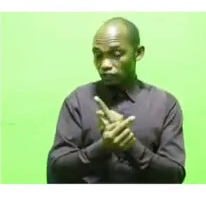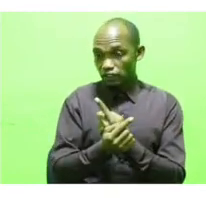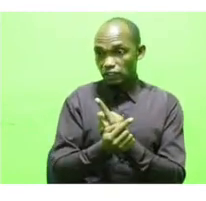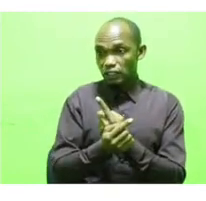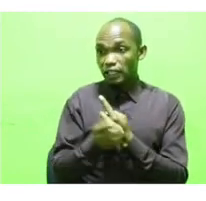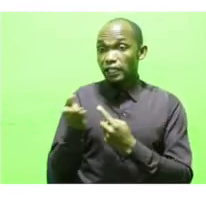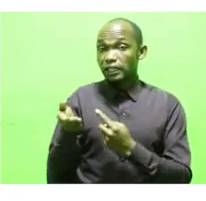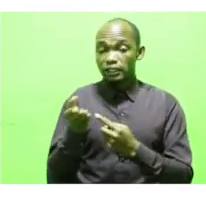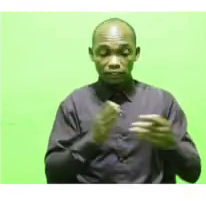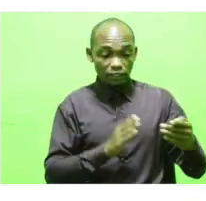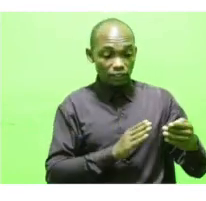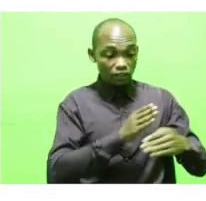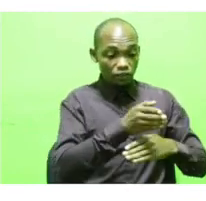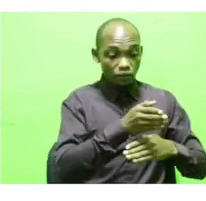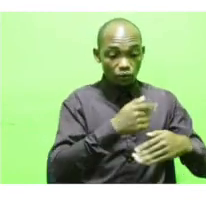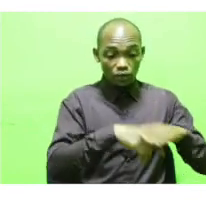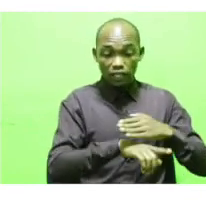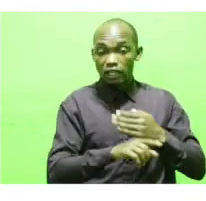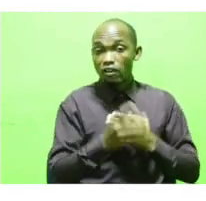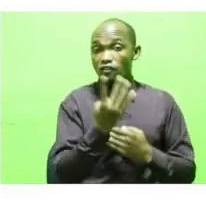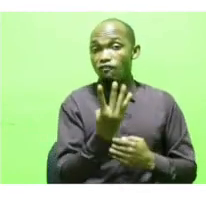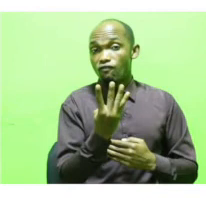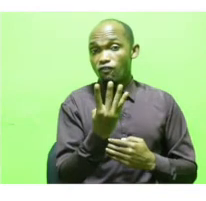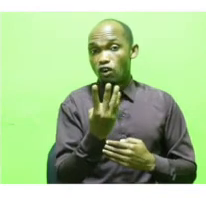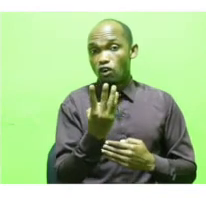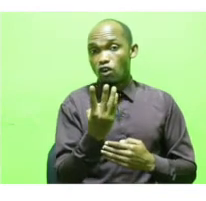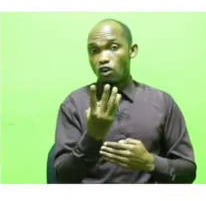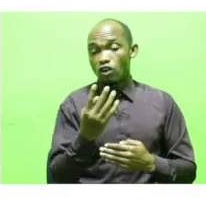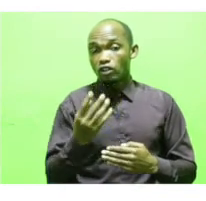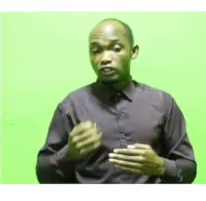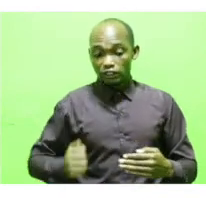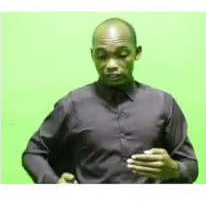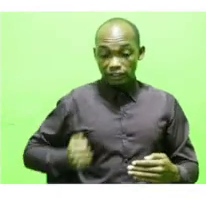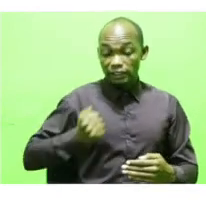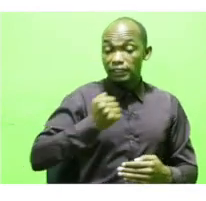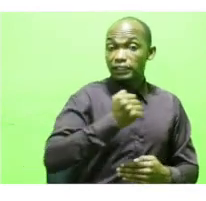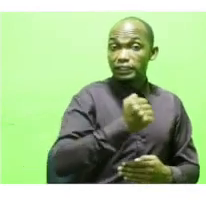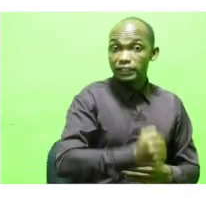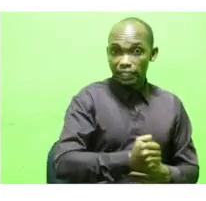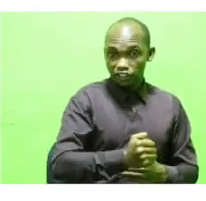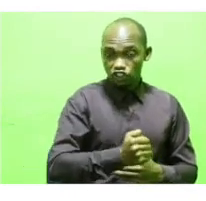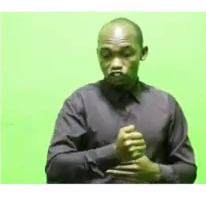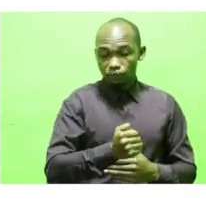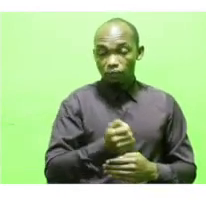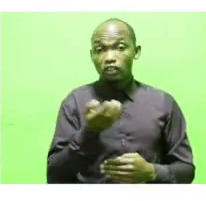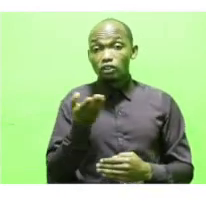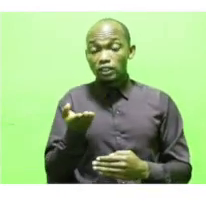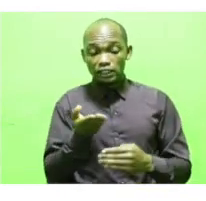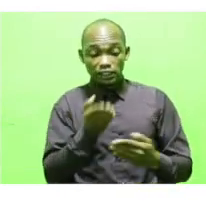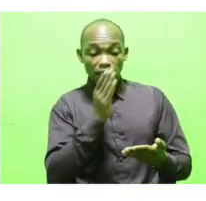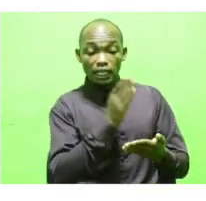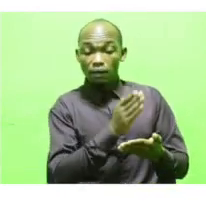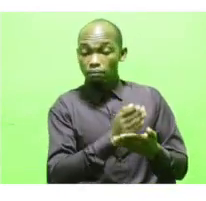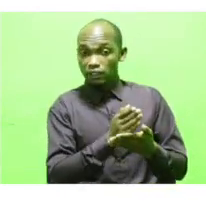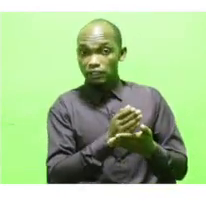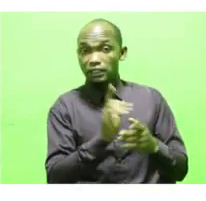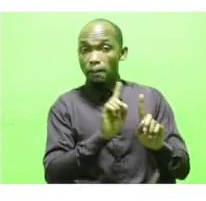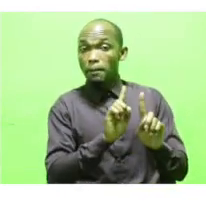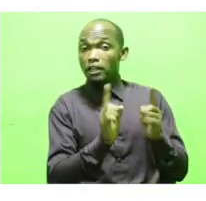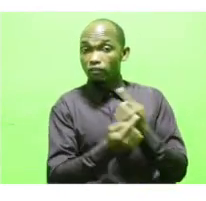which an insect develops through 4 stages. So in the incomplete